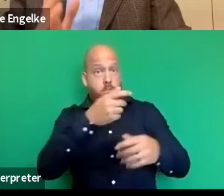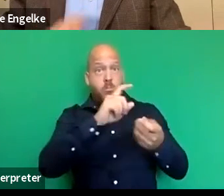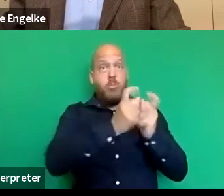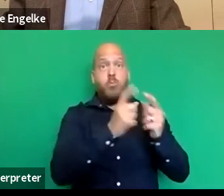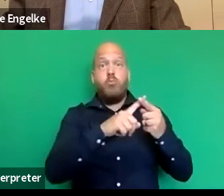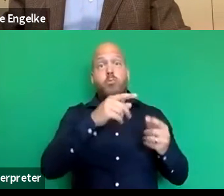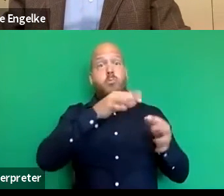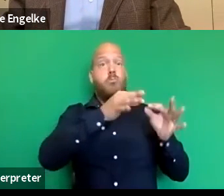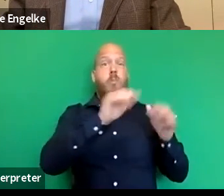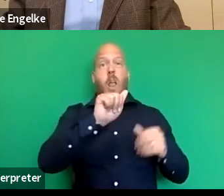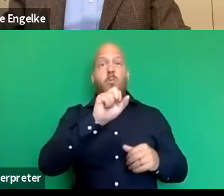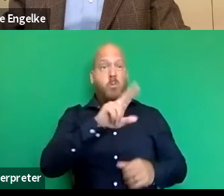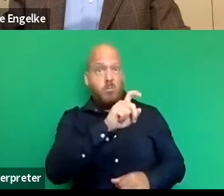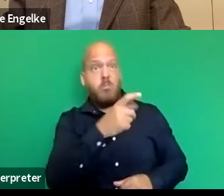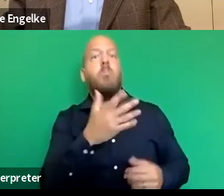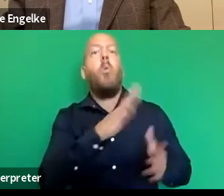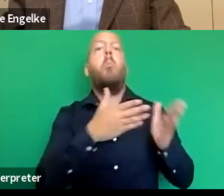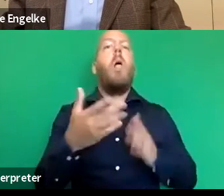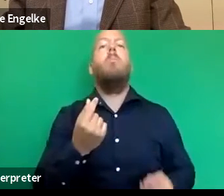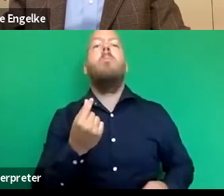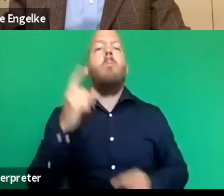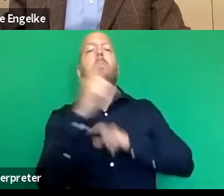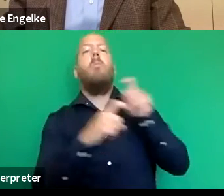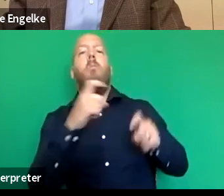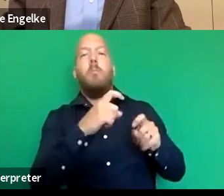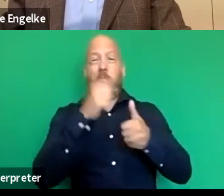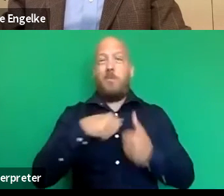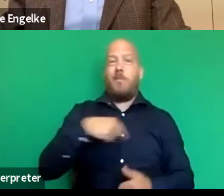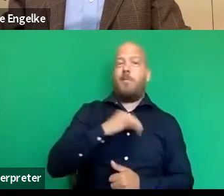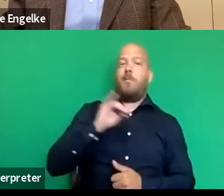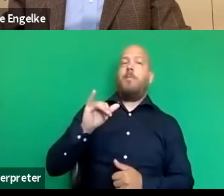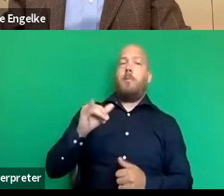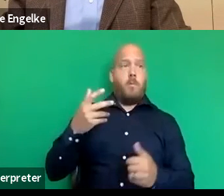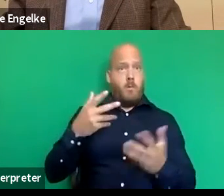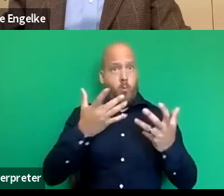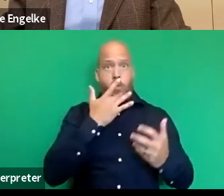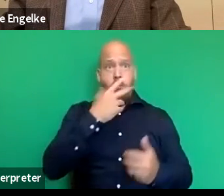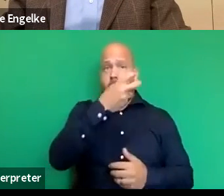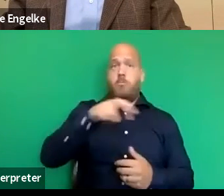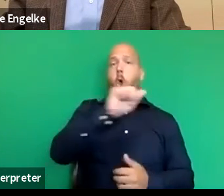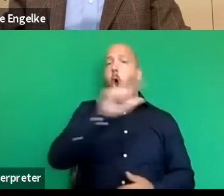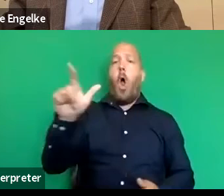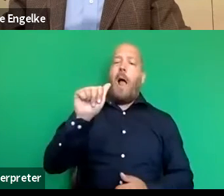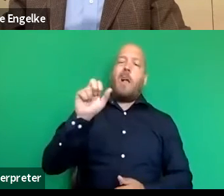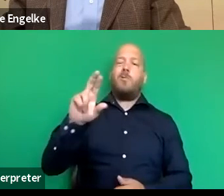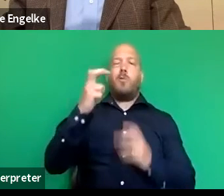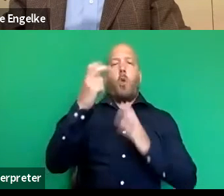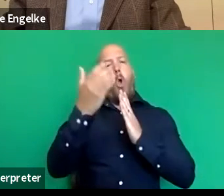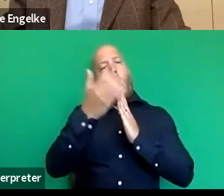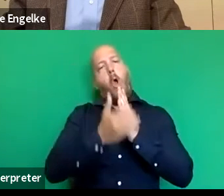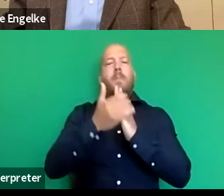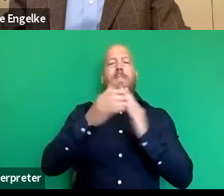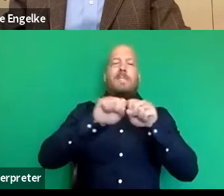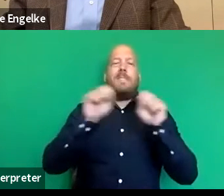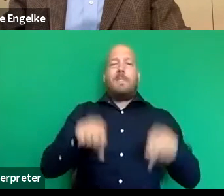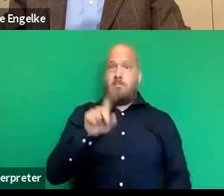You know, just moving to a purely automated system. And I remember the answer came up with was something like, well, look, it's